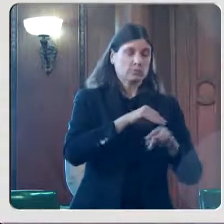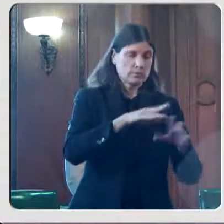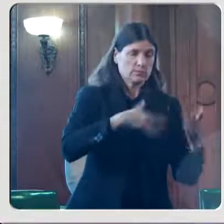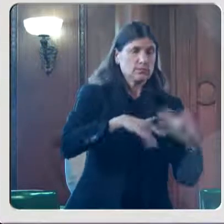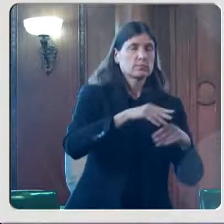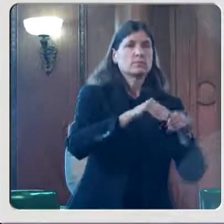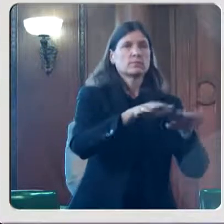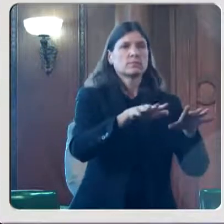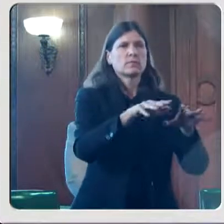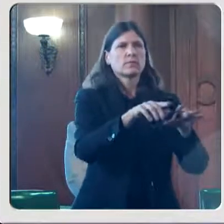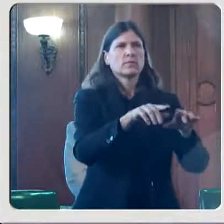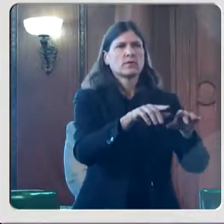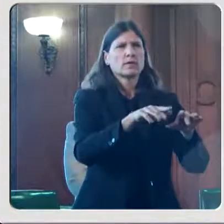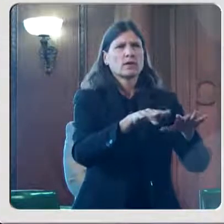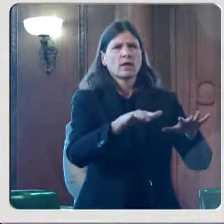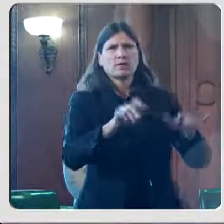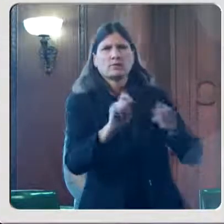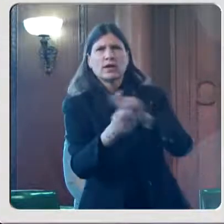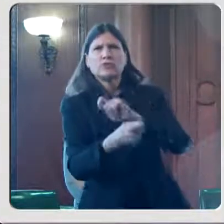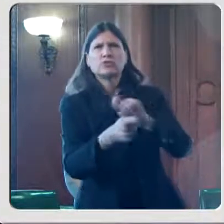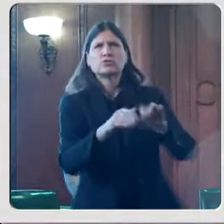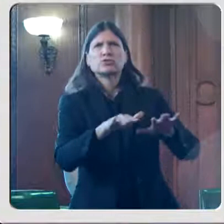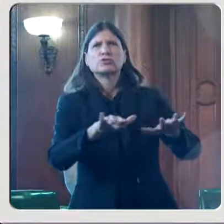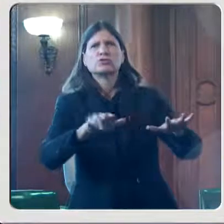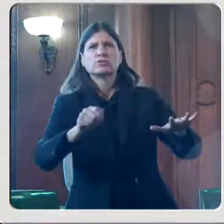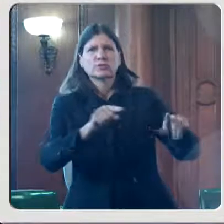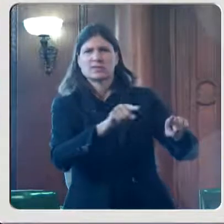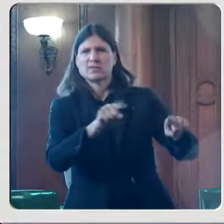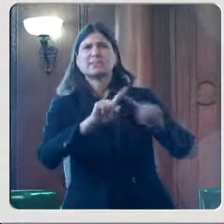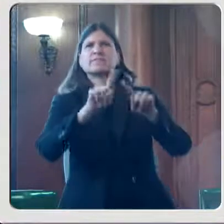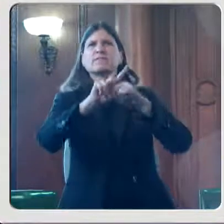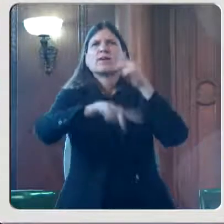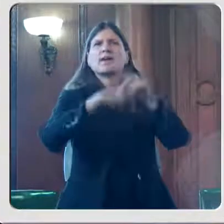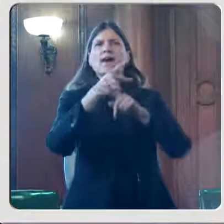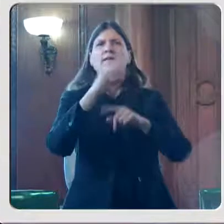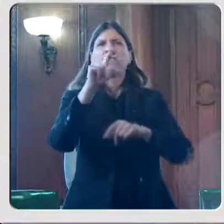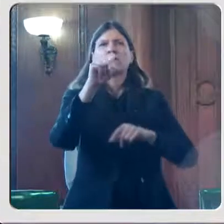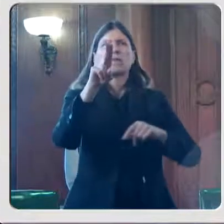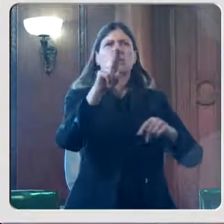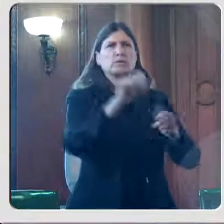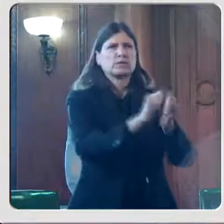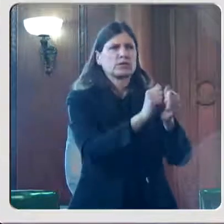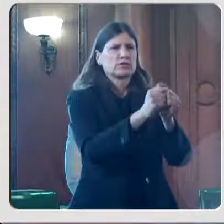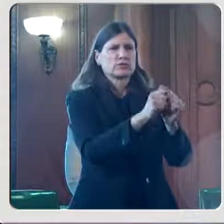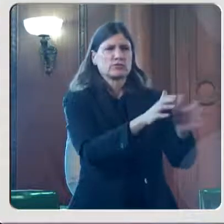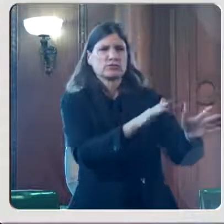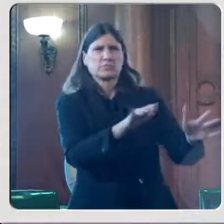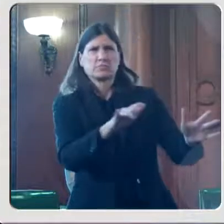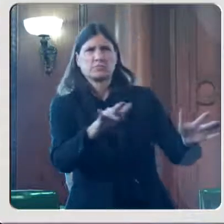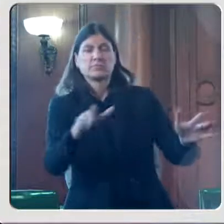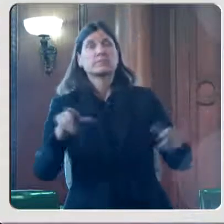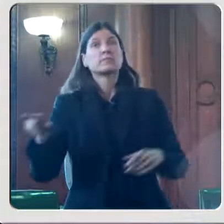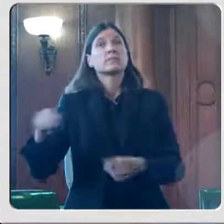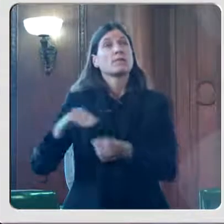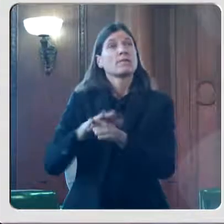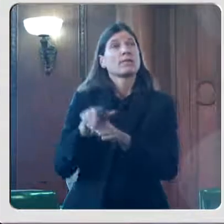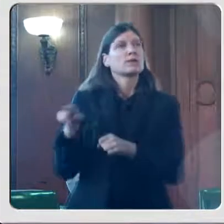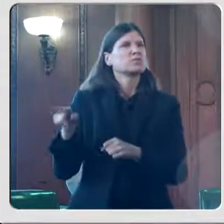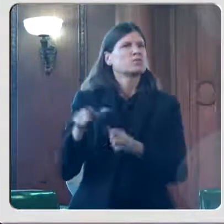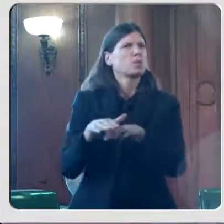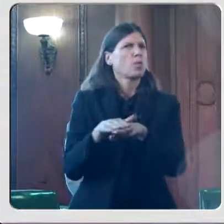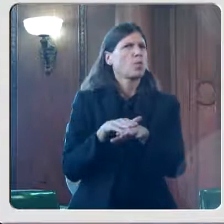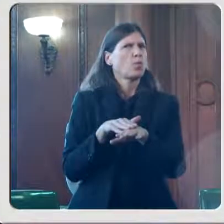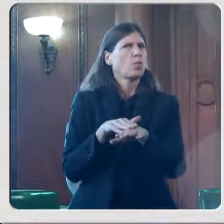up. It is important, though, for us to keep an eye on these variants in terms of their infectivity, their